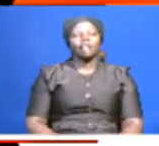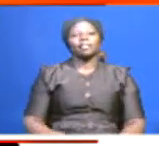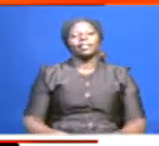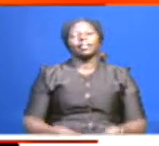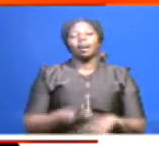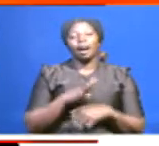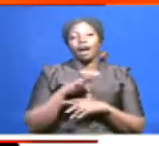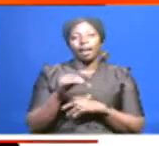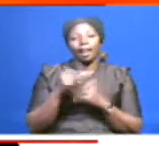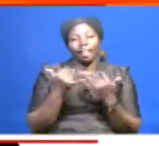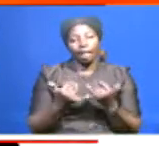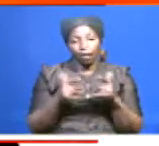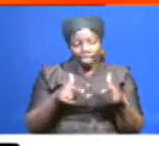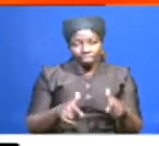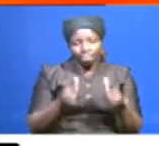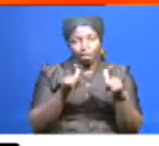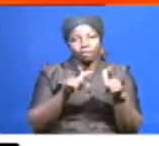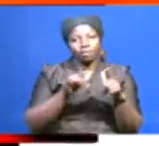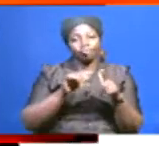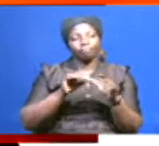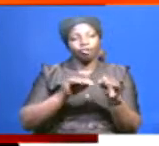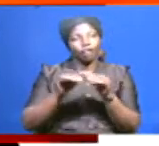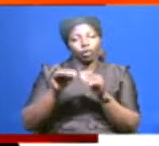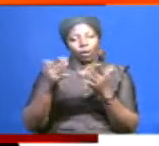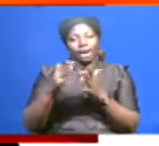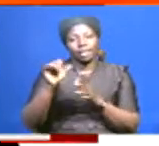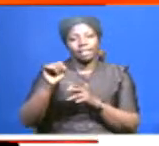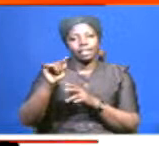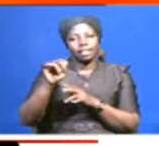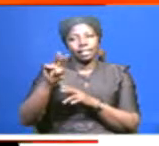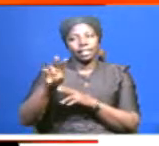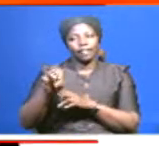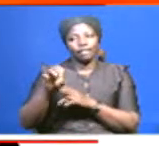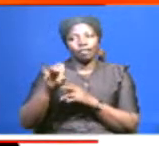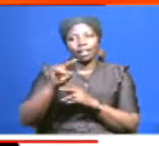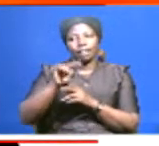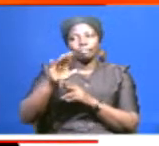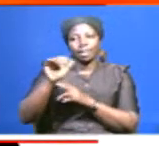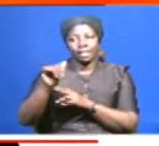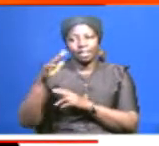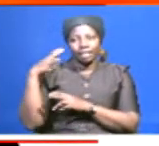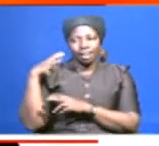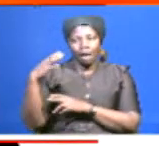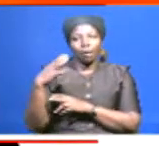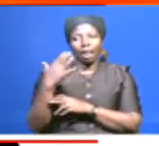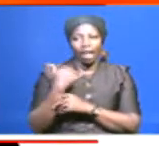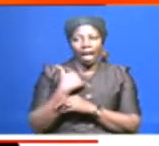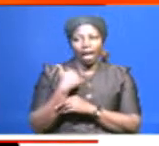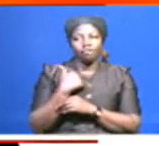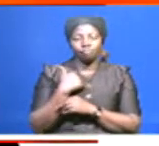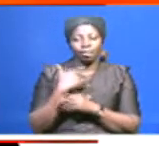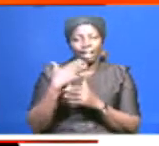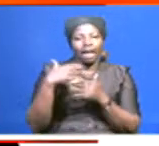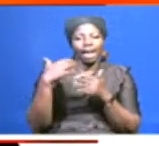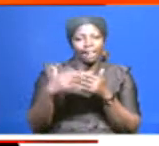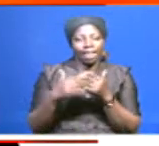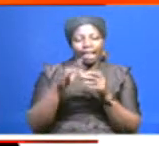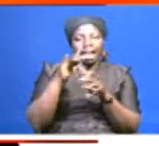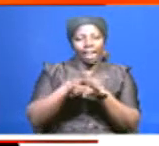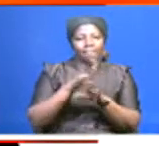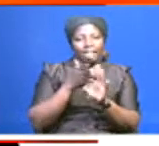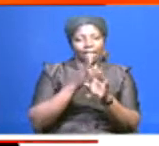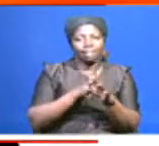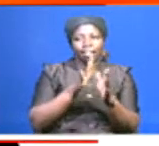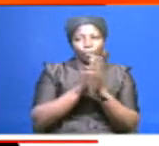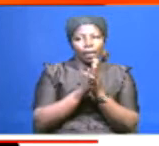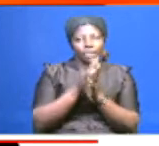Now let's move stateside, where Stephen Curry and two reigning NBA champions, the Golden State Warriors, avoided an early playoff exit with a masterclass in the